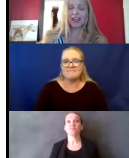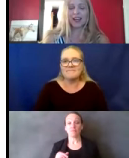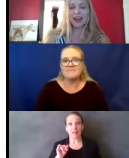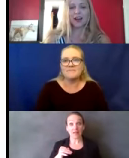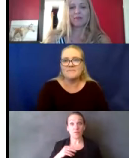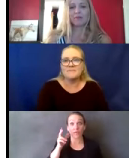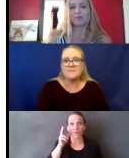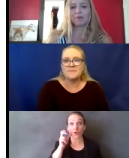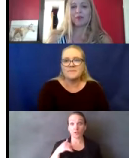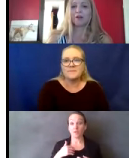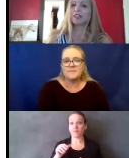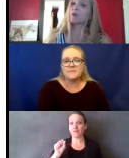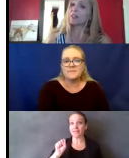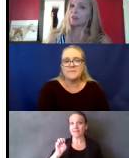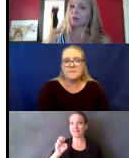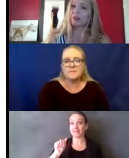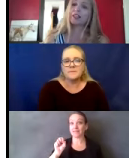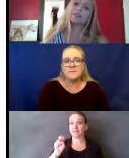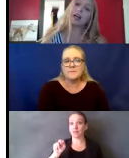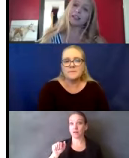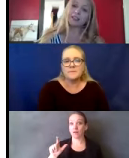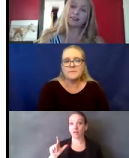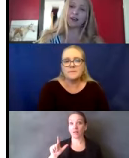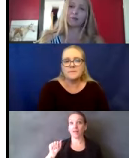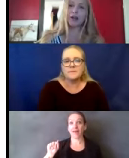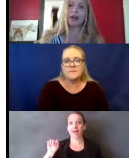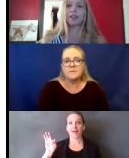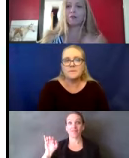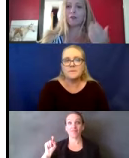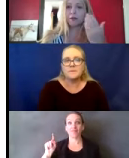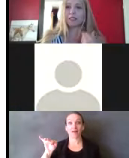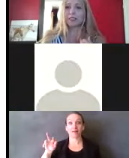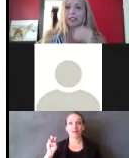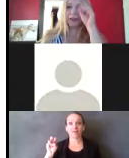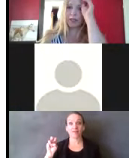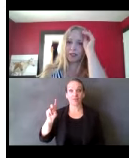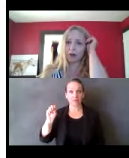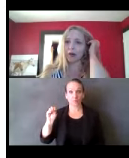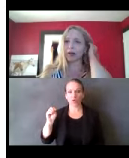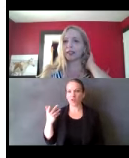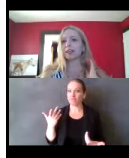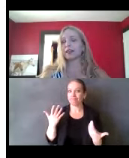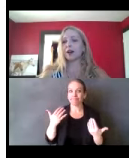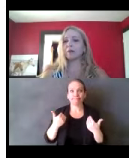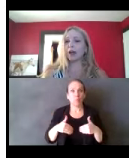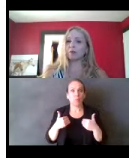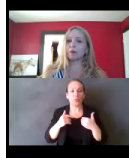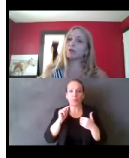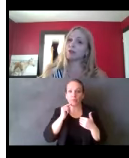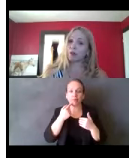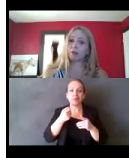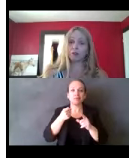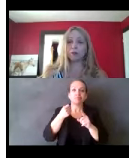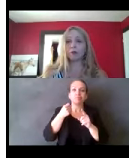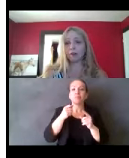particularly often in the winter with less light, not having that vitamin D coming into our body can have